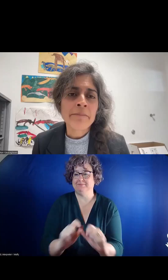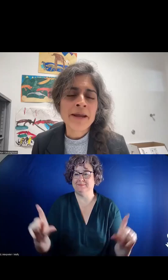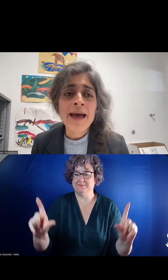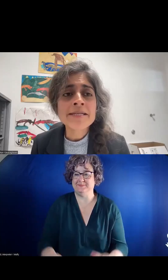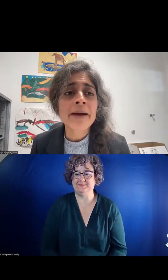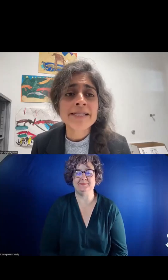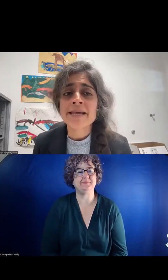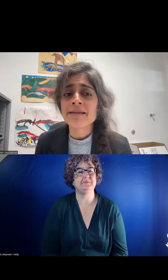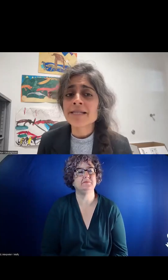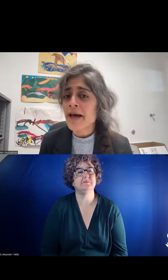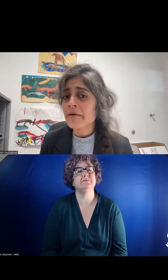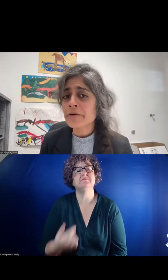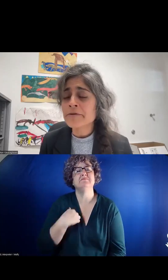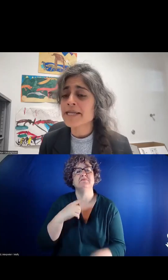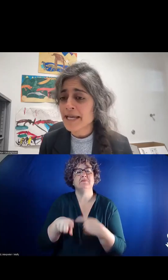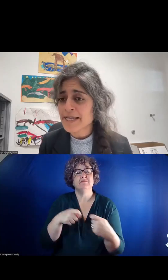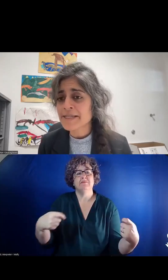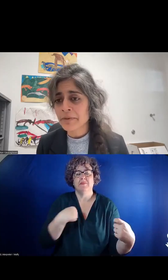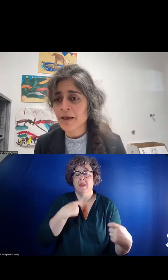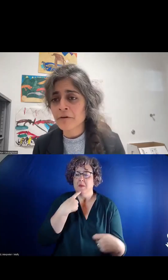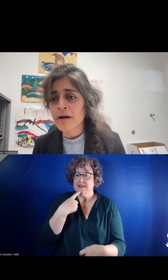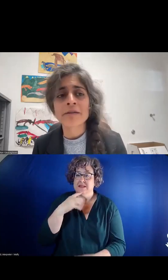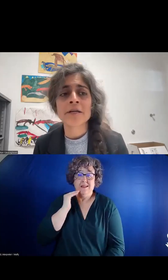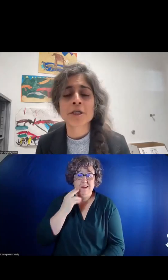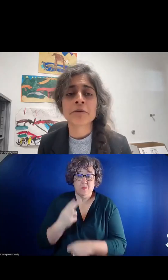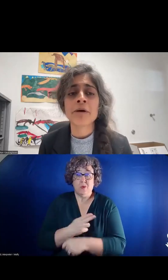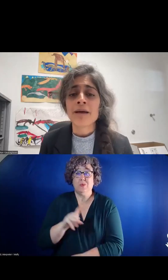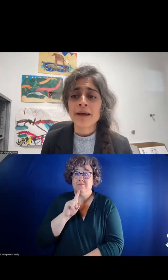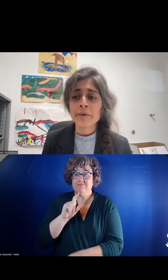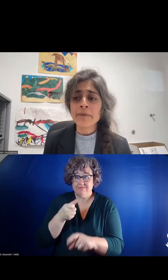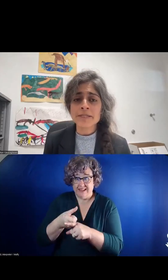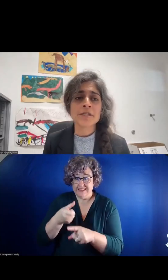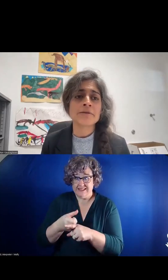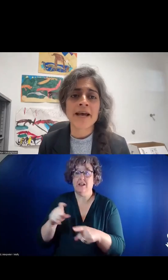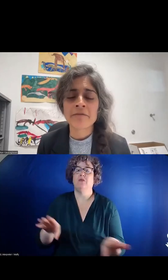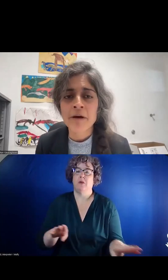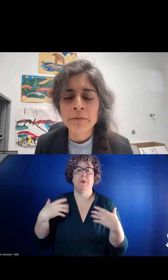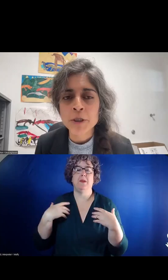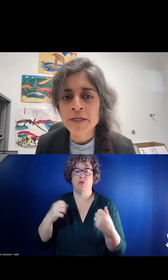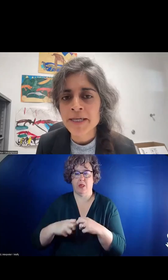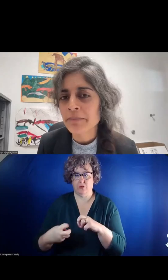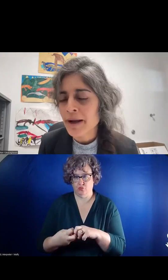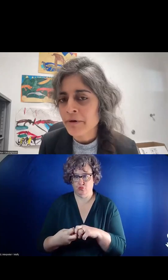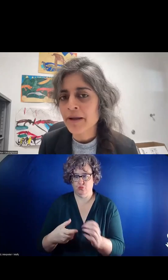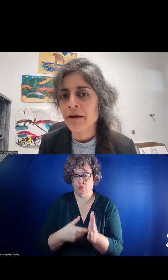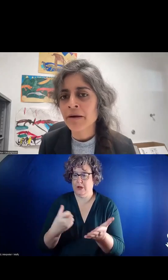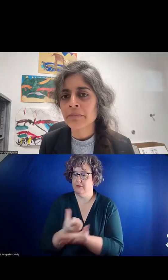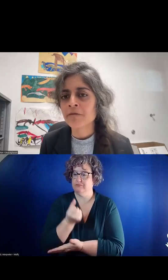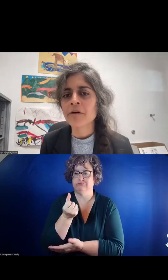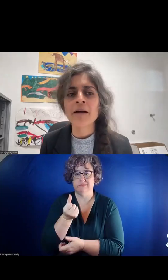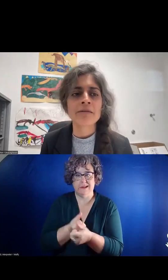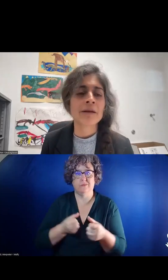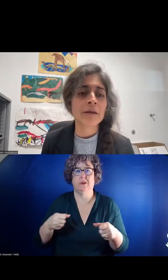And I'm going to end by saying that tobacco use is a behavioral health issue, that we must use every opportunity in primary care